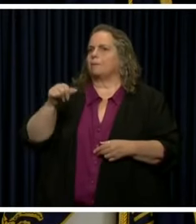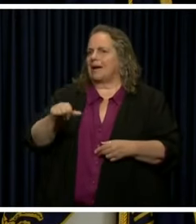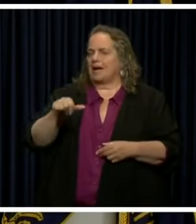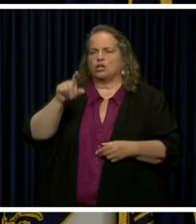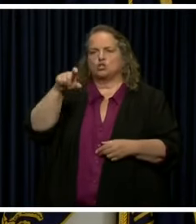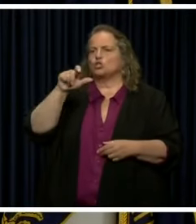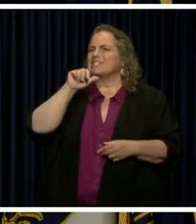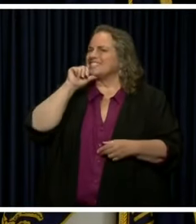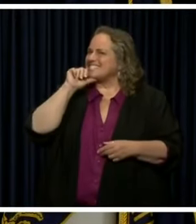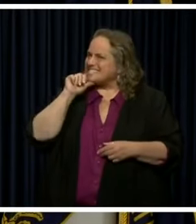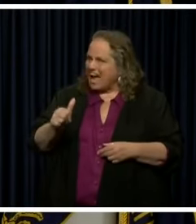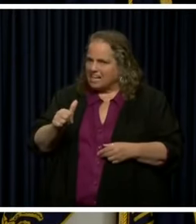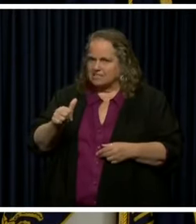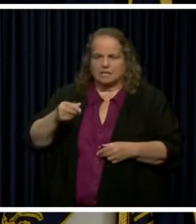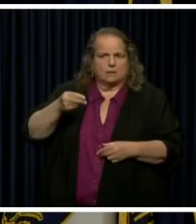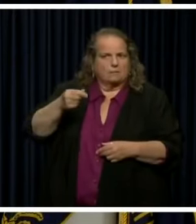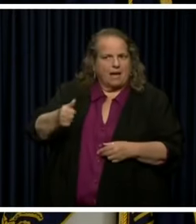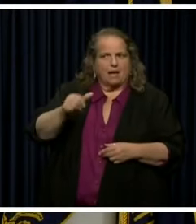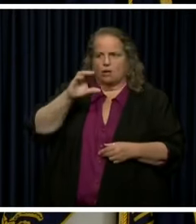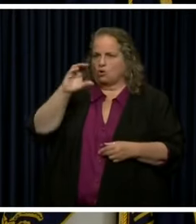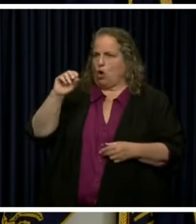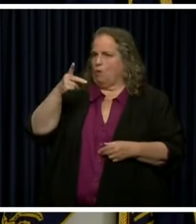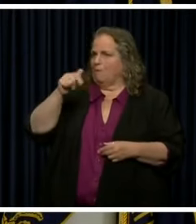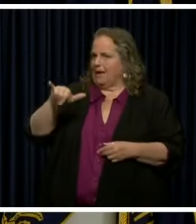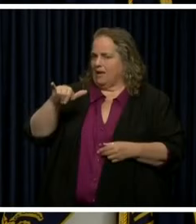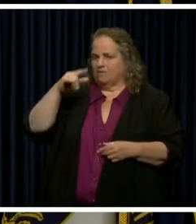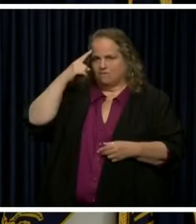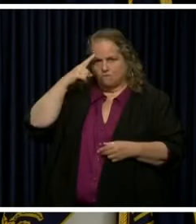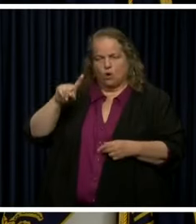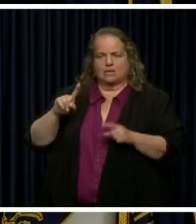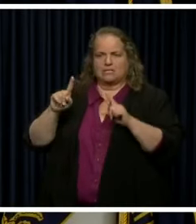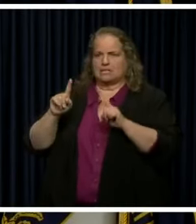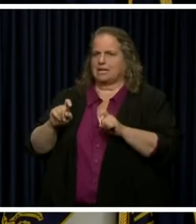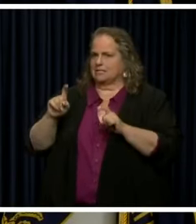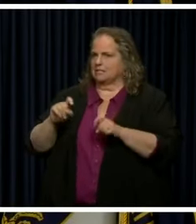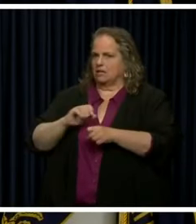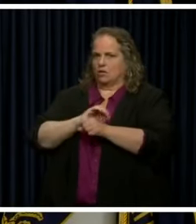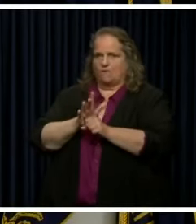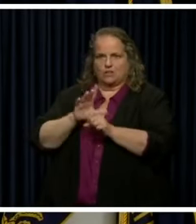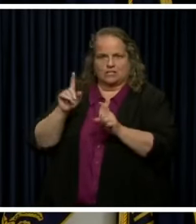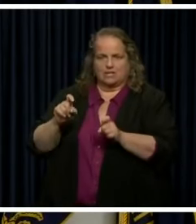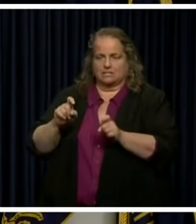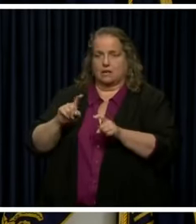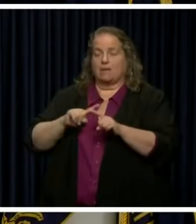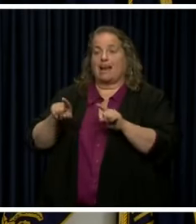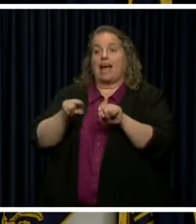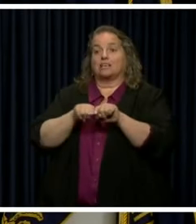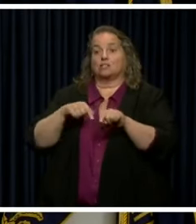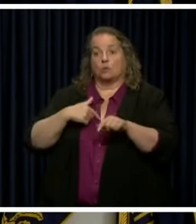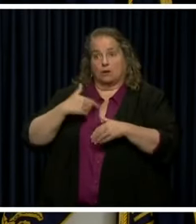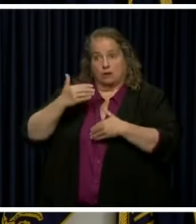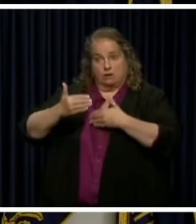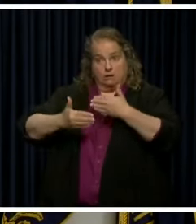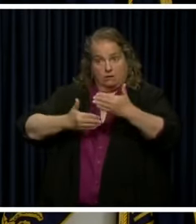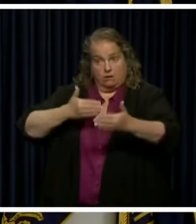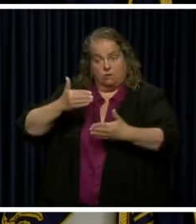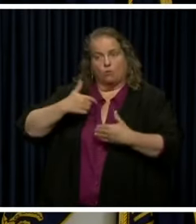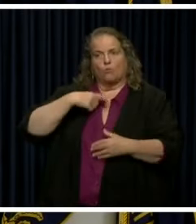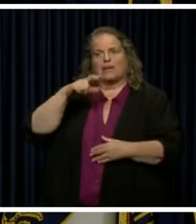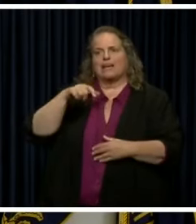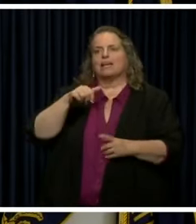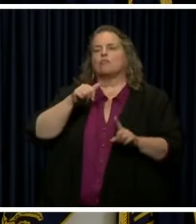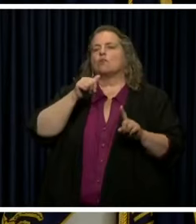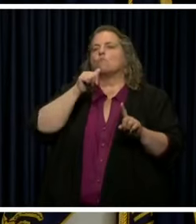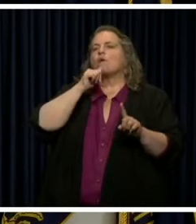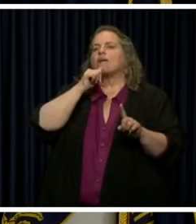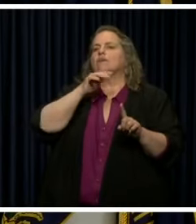people should not have to have a copay for. But as we move forward, we do need the private sector to start